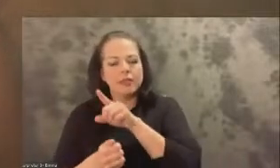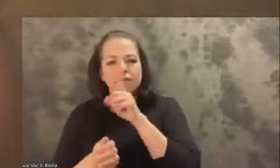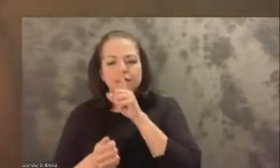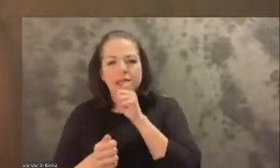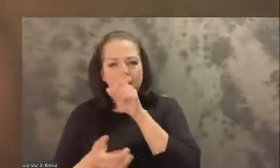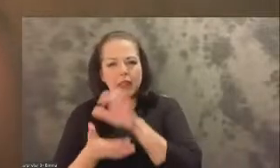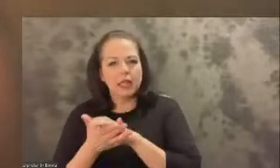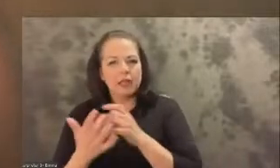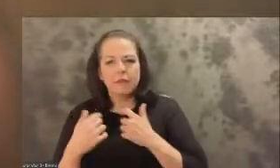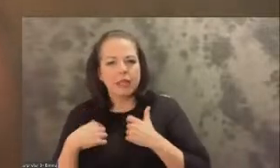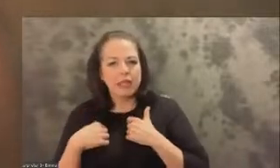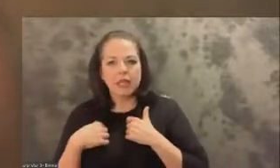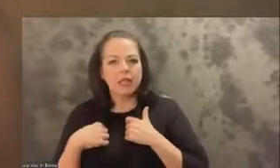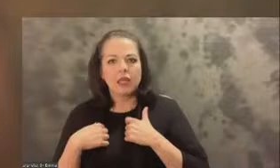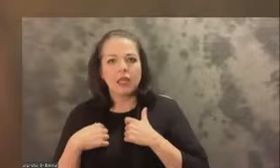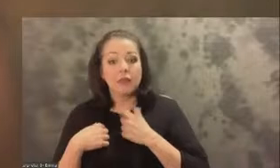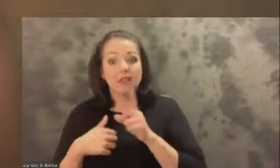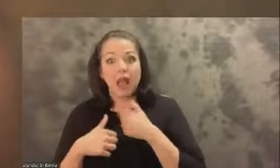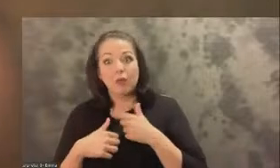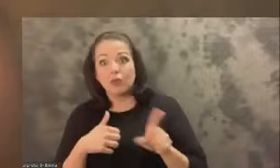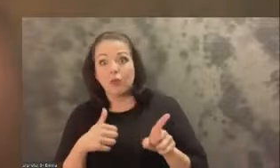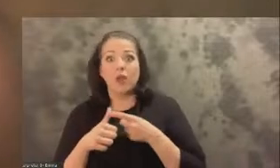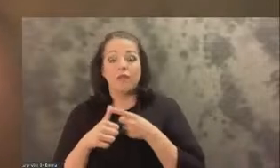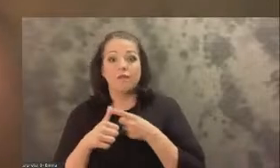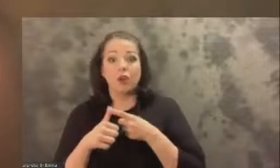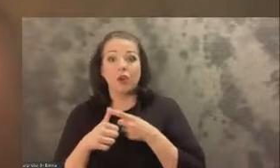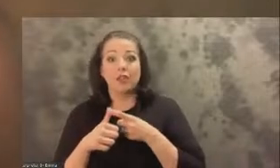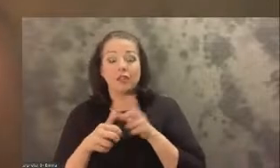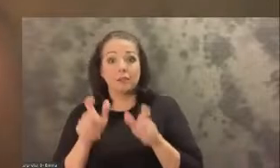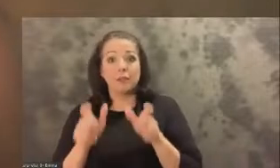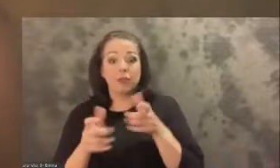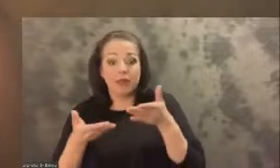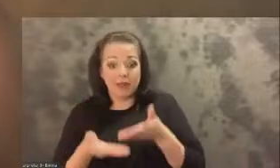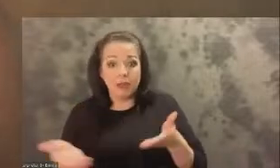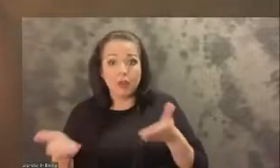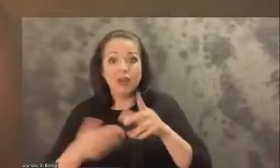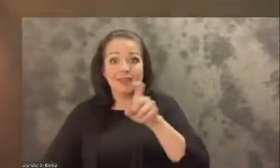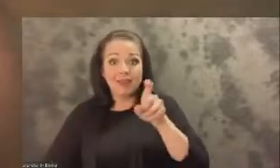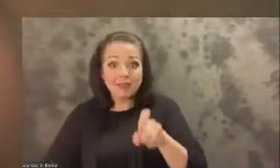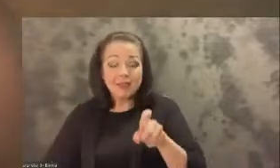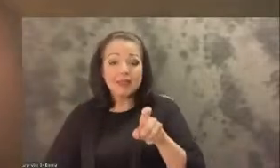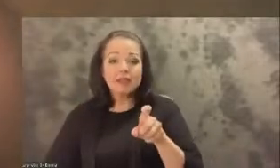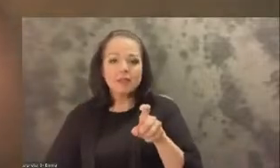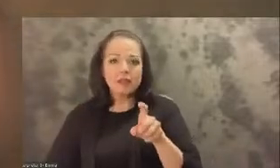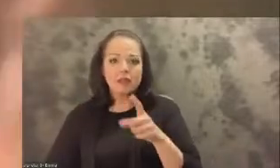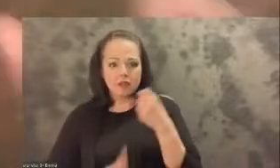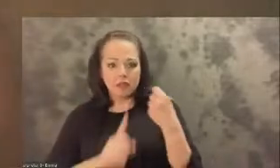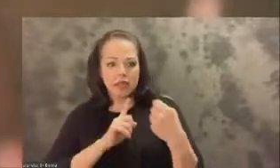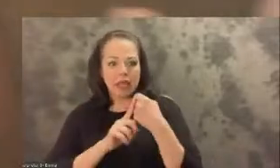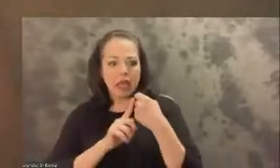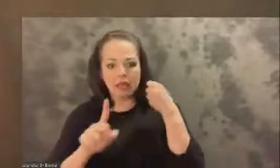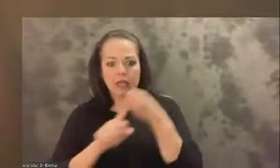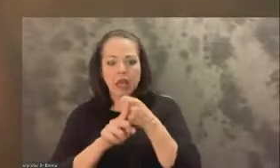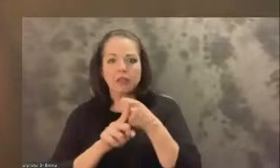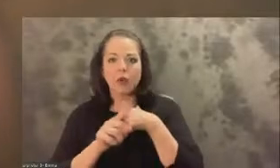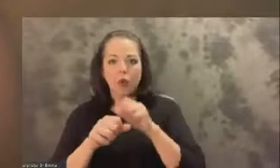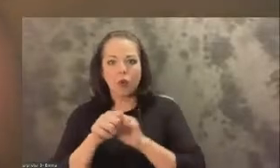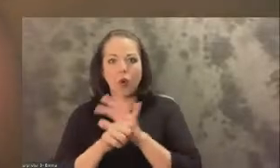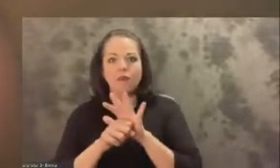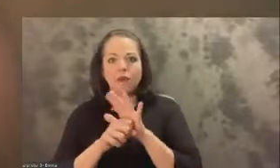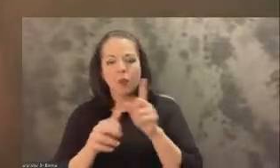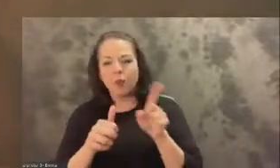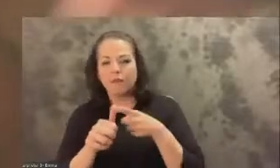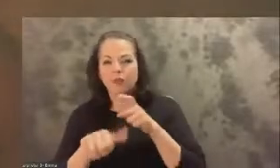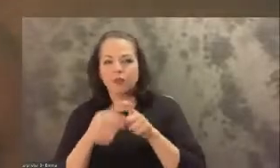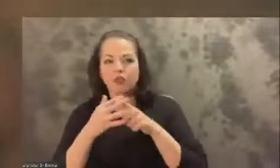me, because I was one of the first people in Texas to get COVID-19 when we were starting to know about it